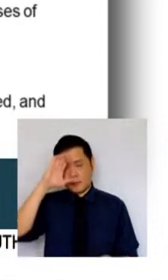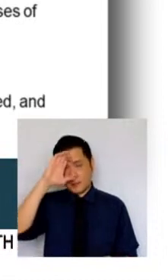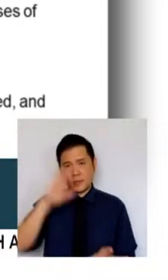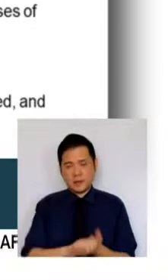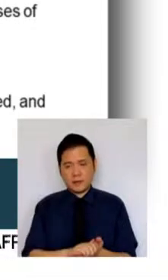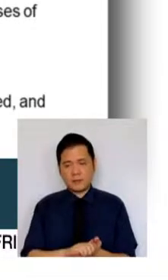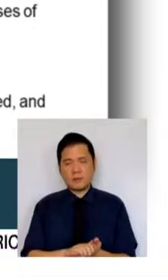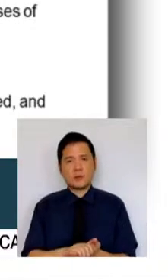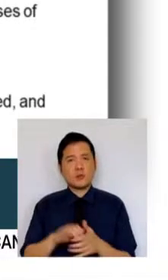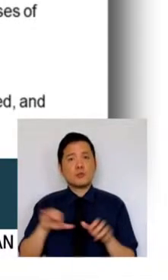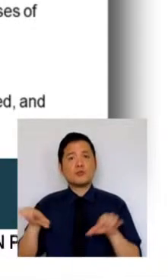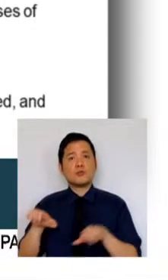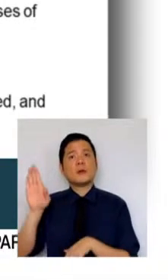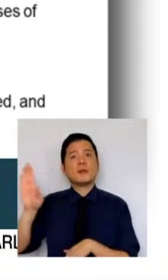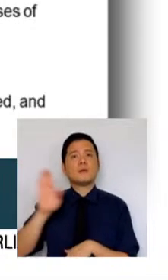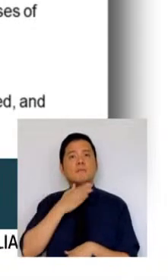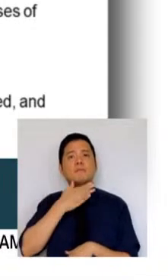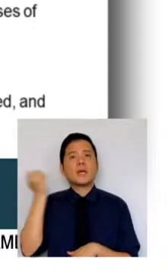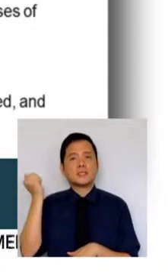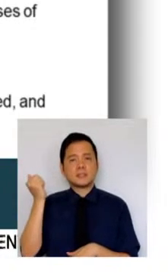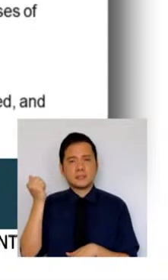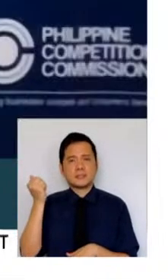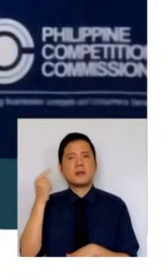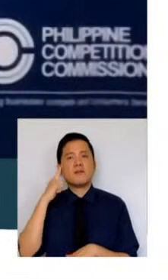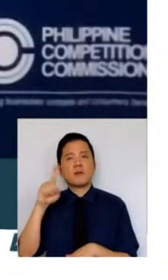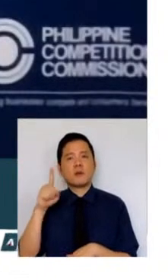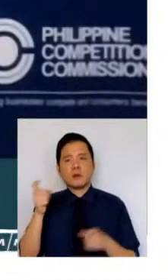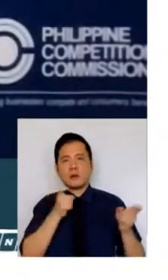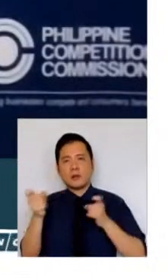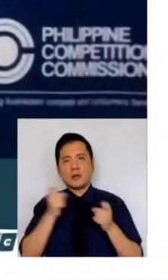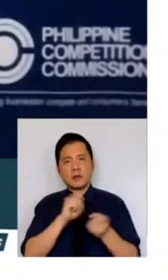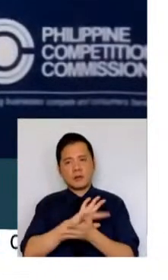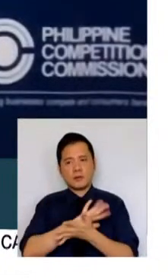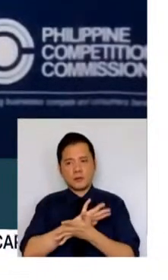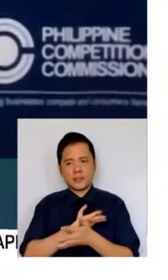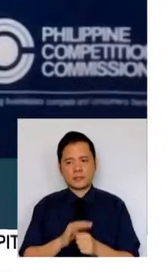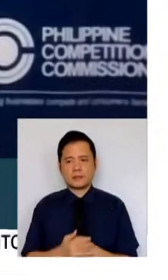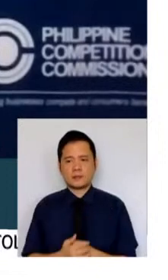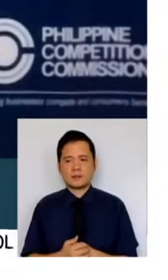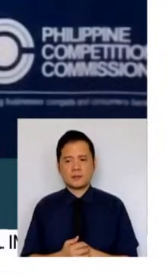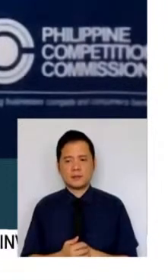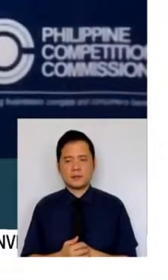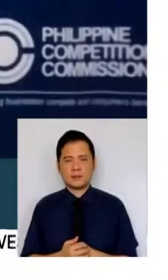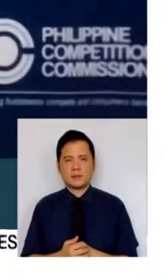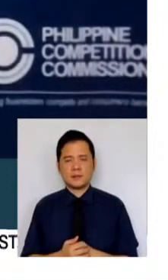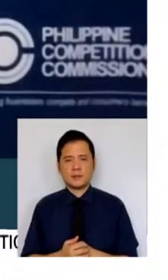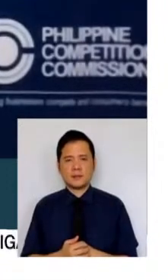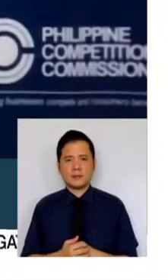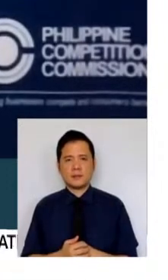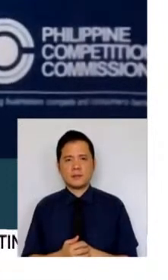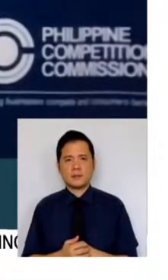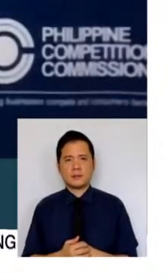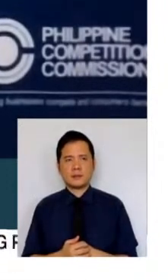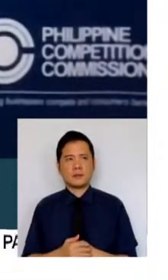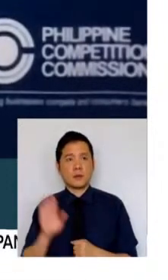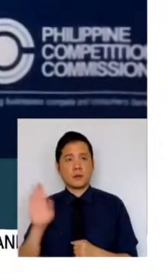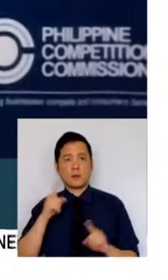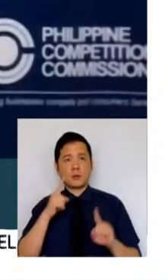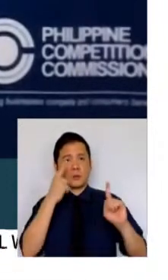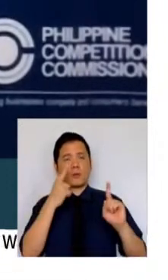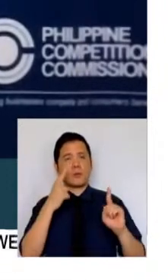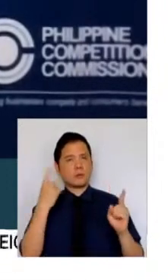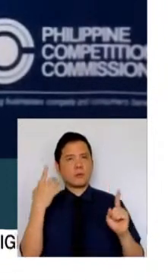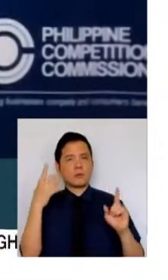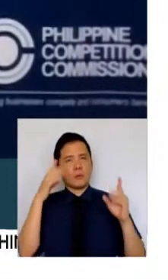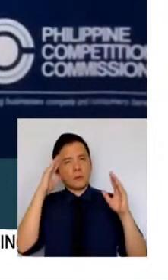is, I believe, and as I see it, is doing its best to respond to that in a way that it can achieve the objective.